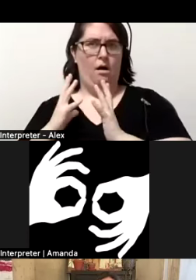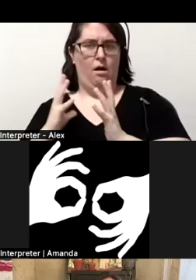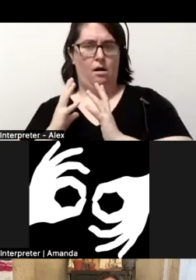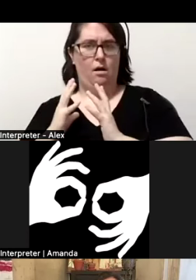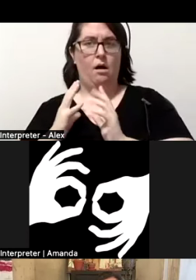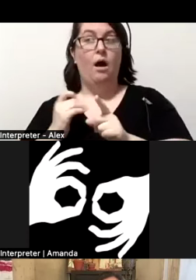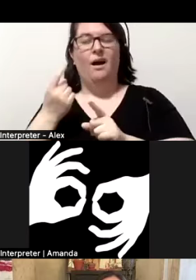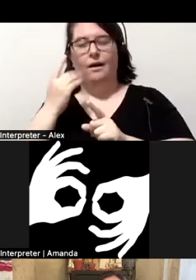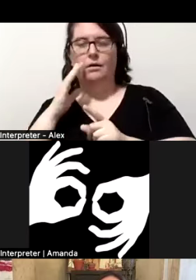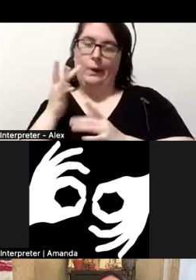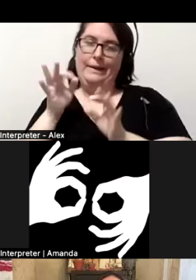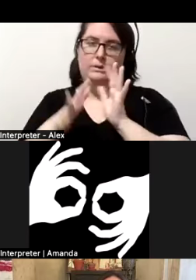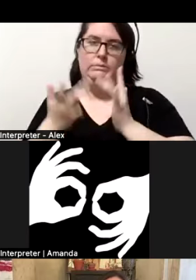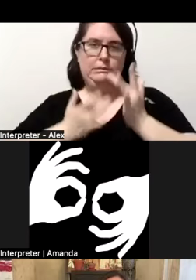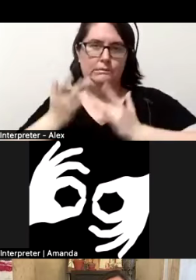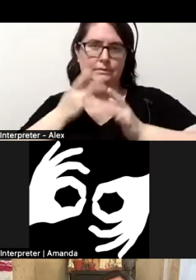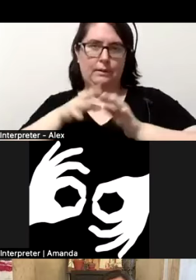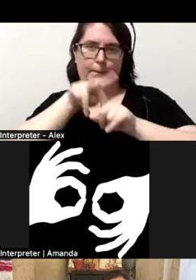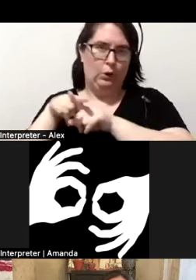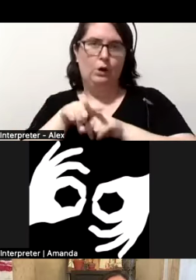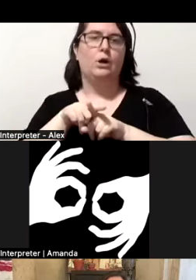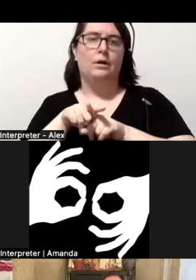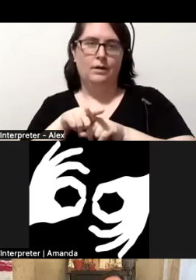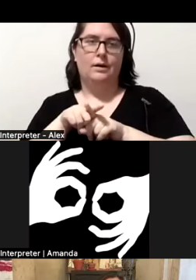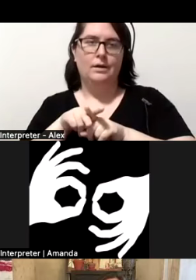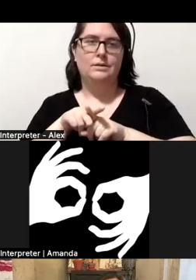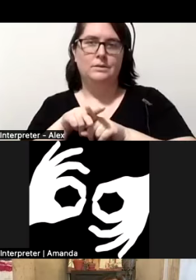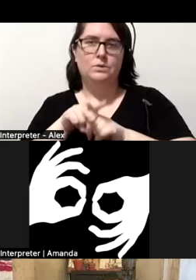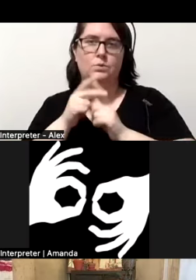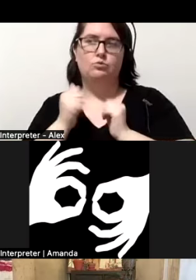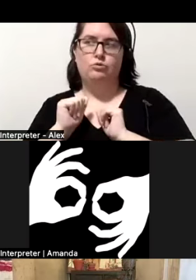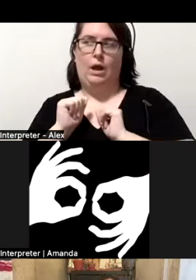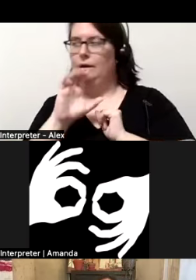because it can be challenging to secure interpreters on short notice, we typically keep